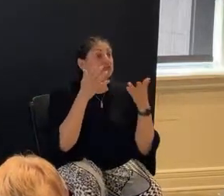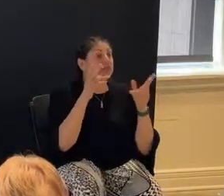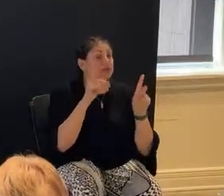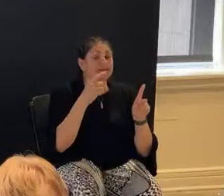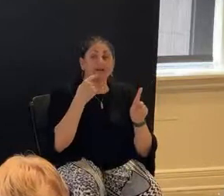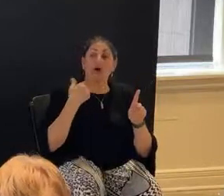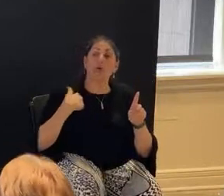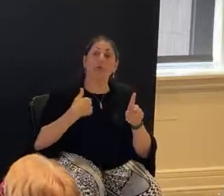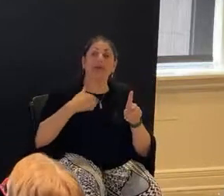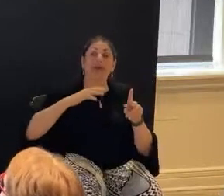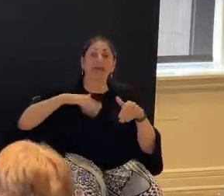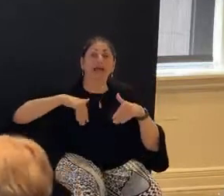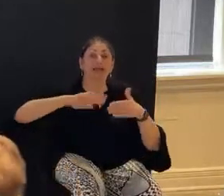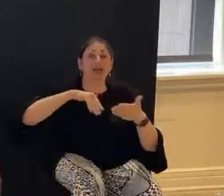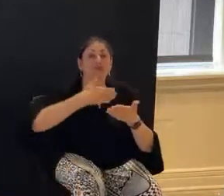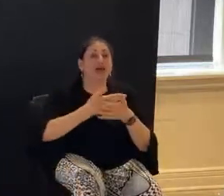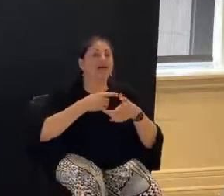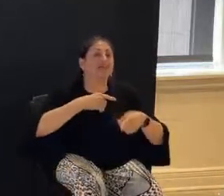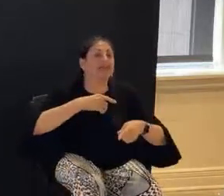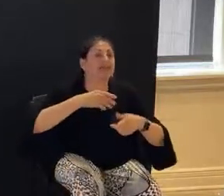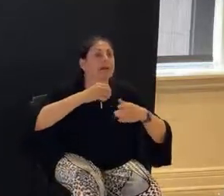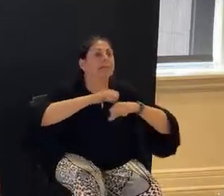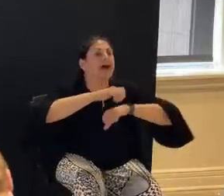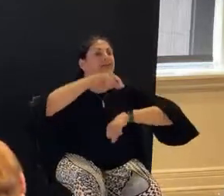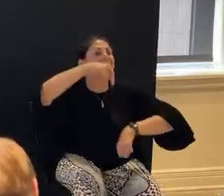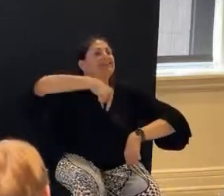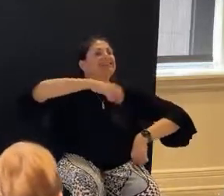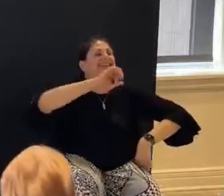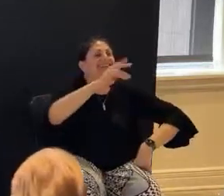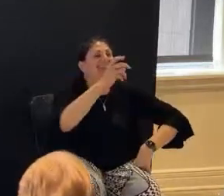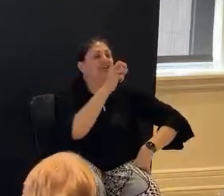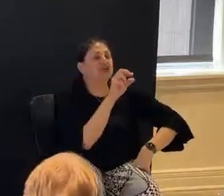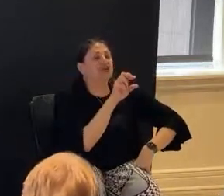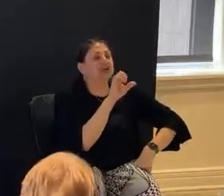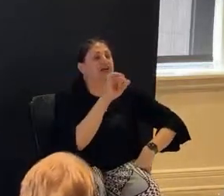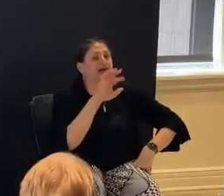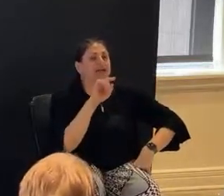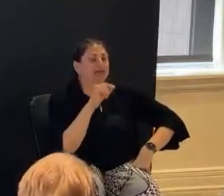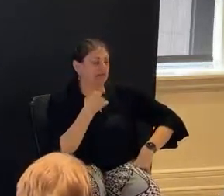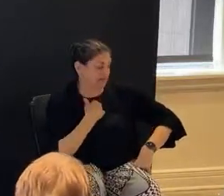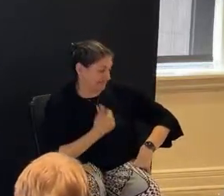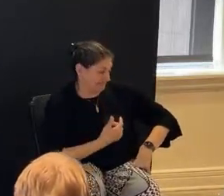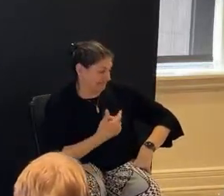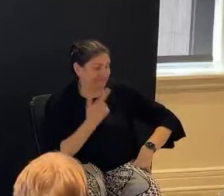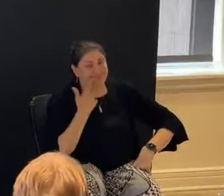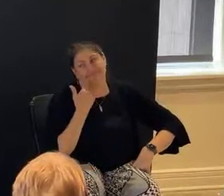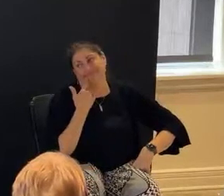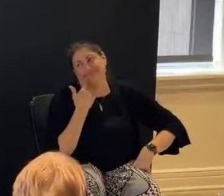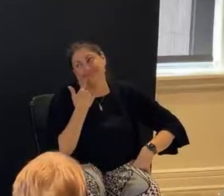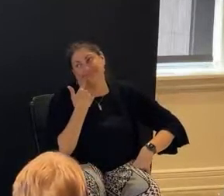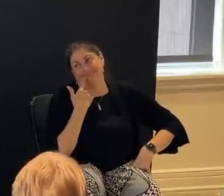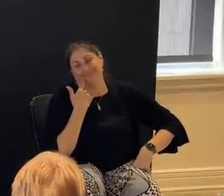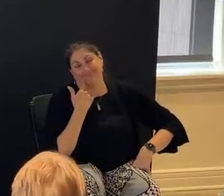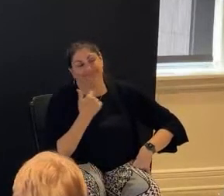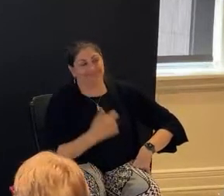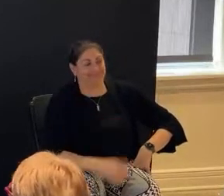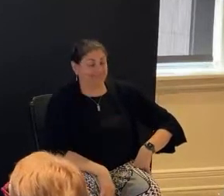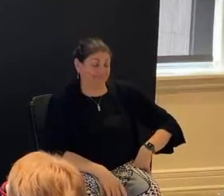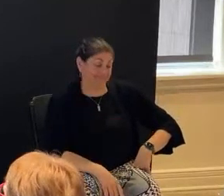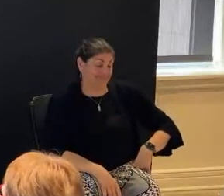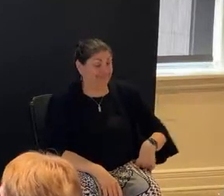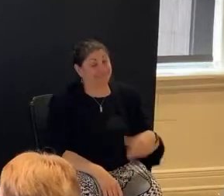reached the mountain yet, those are clear cuts. So seeing in a way that it's